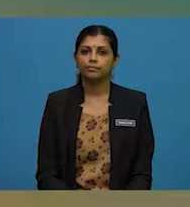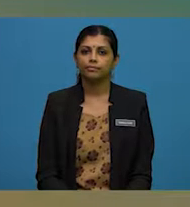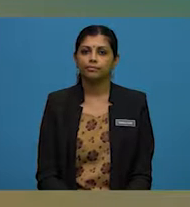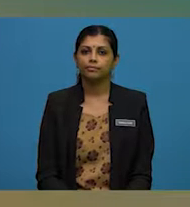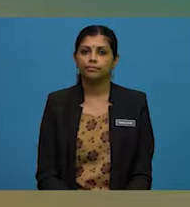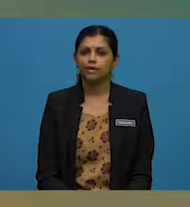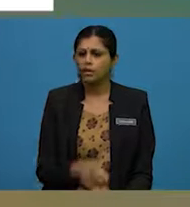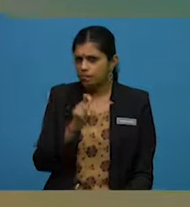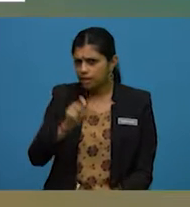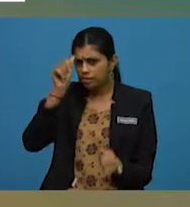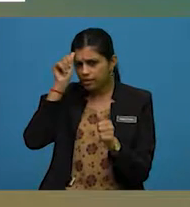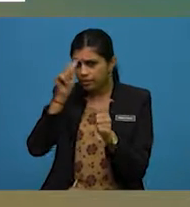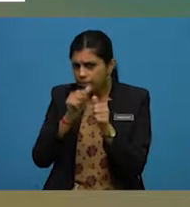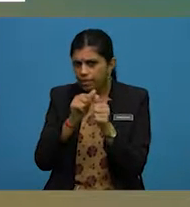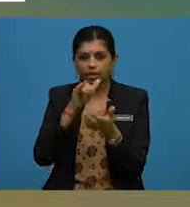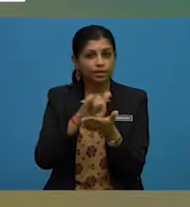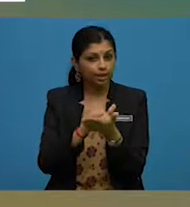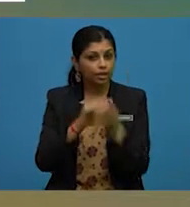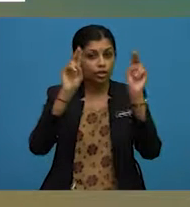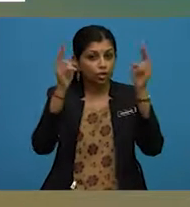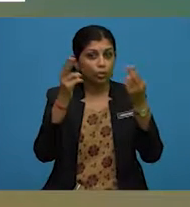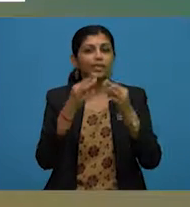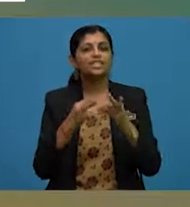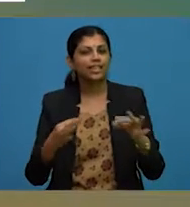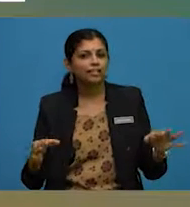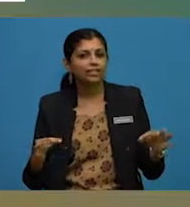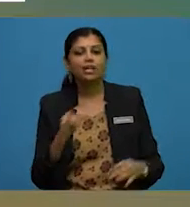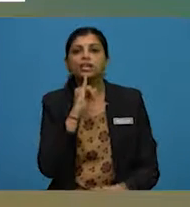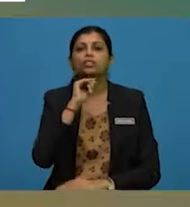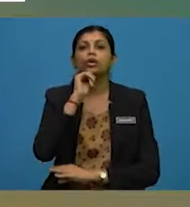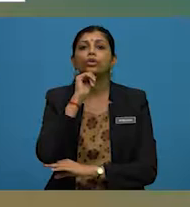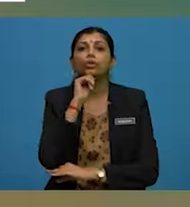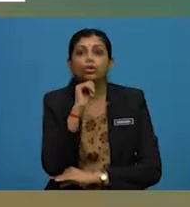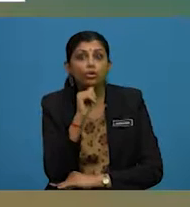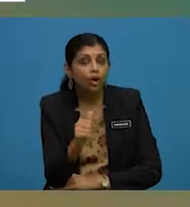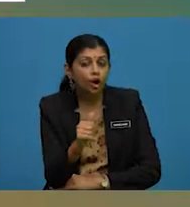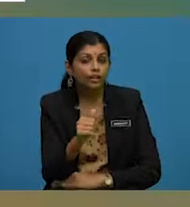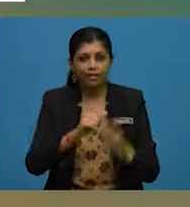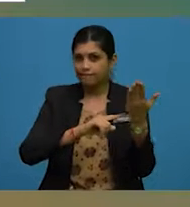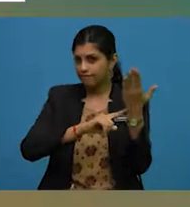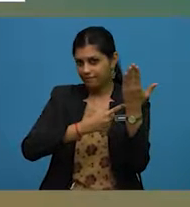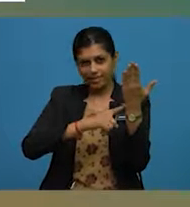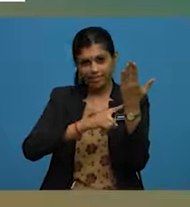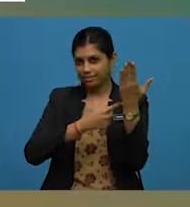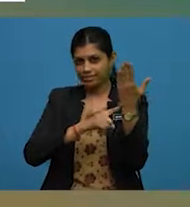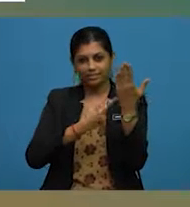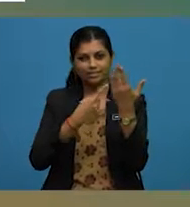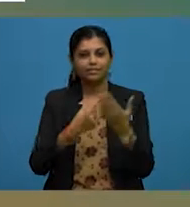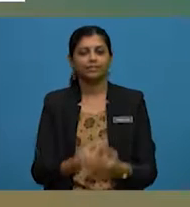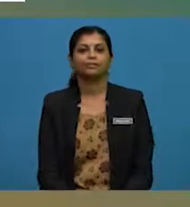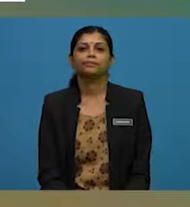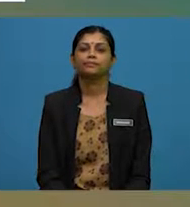Do remember that the topic sentence is not always the first sentence of